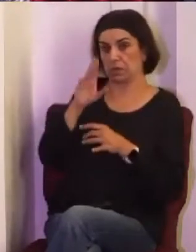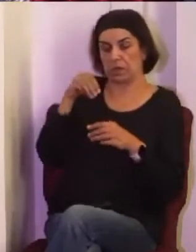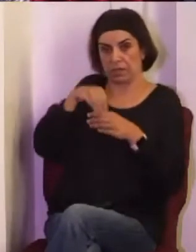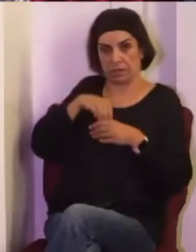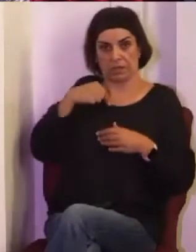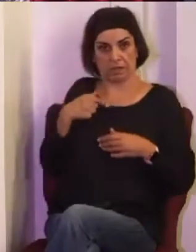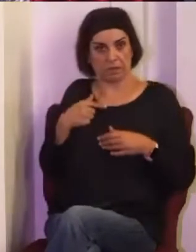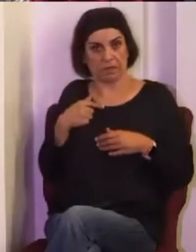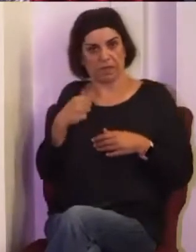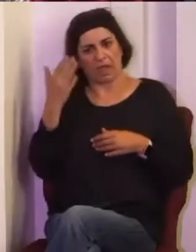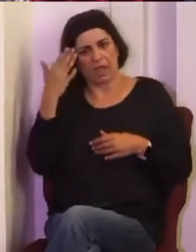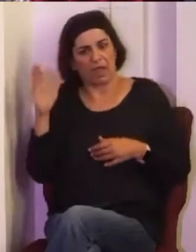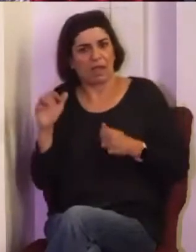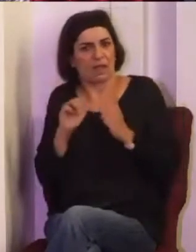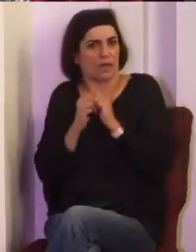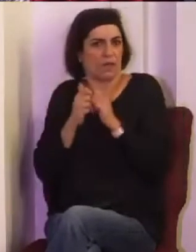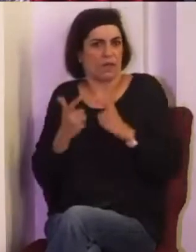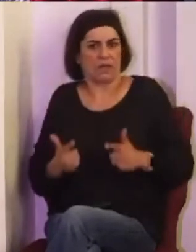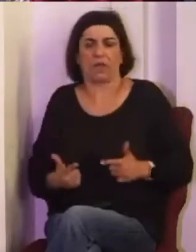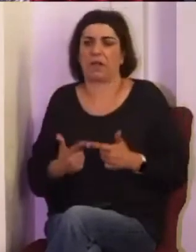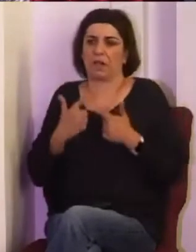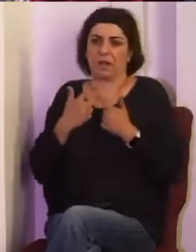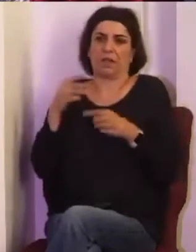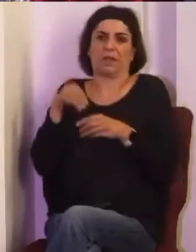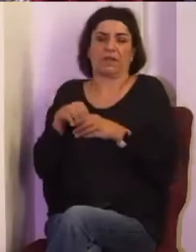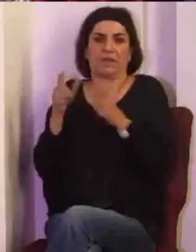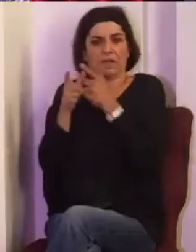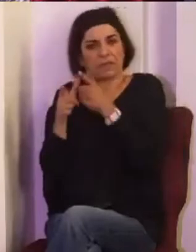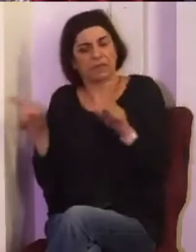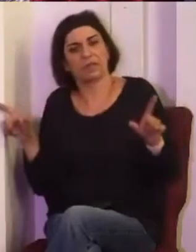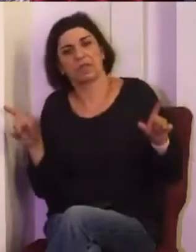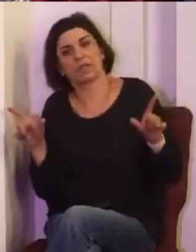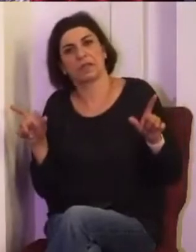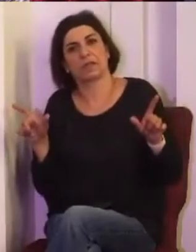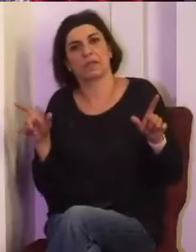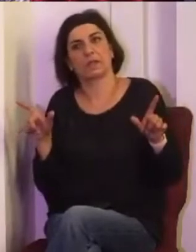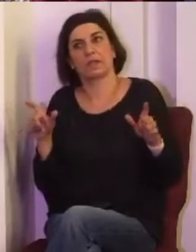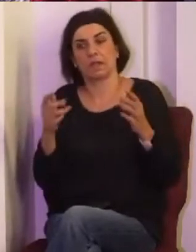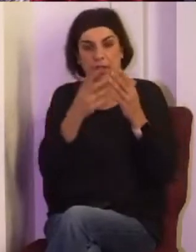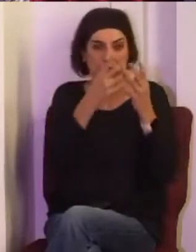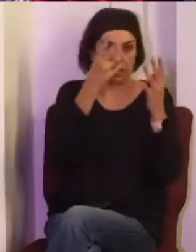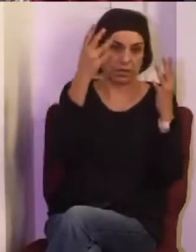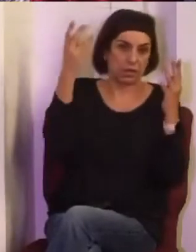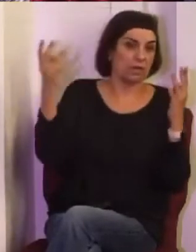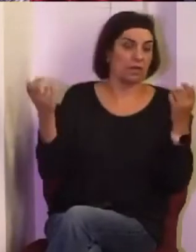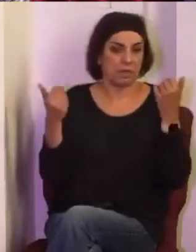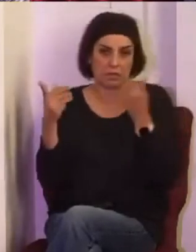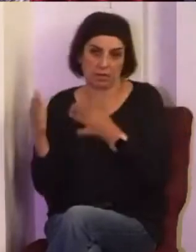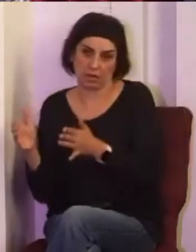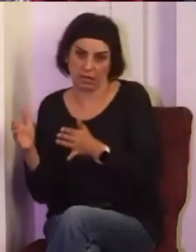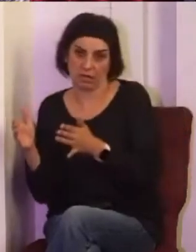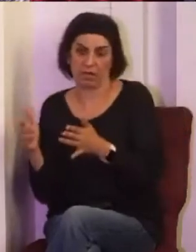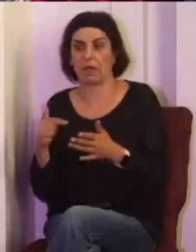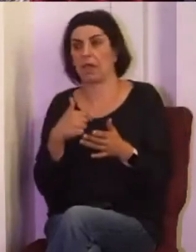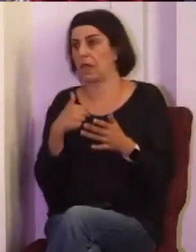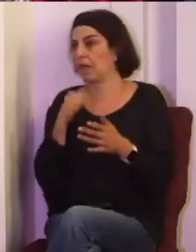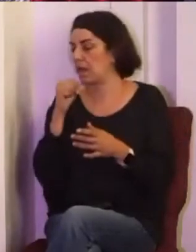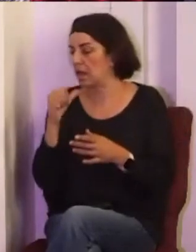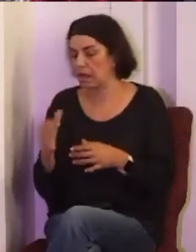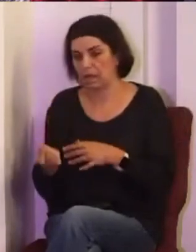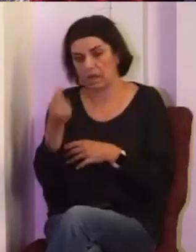did not know how to live in the liberty that the rainbow affords. I'm just going to tell you, I did